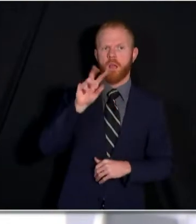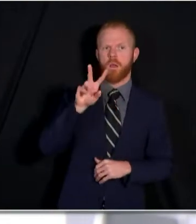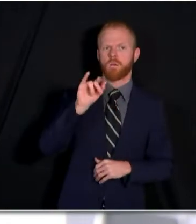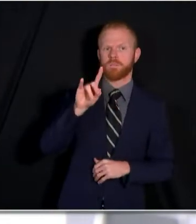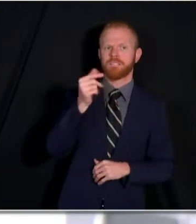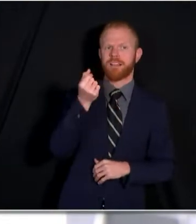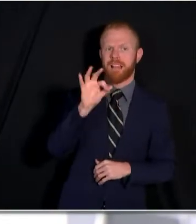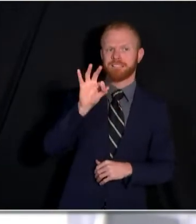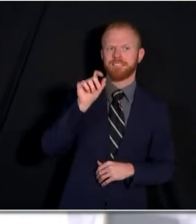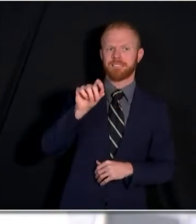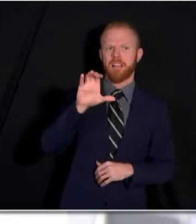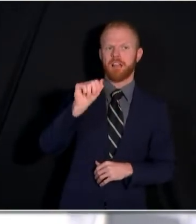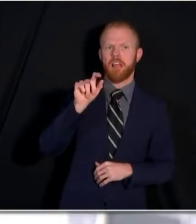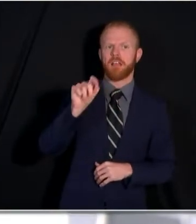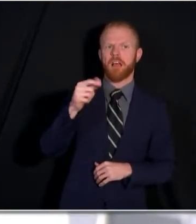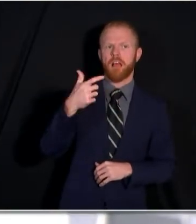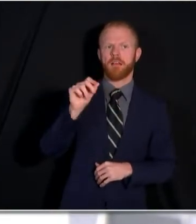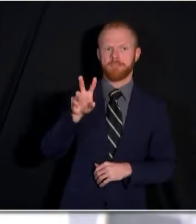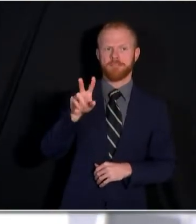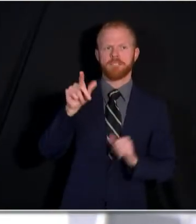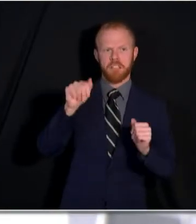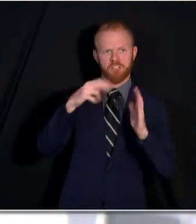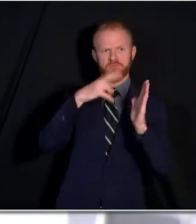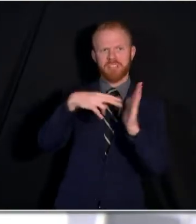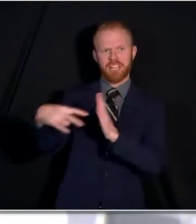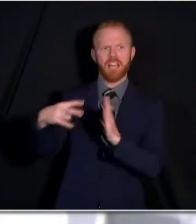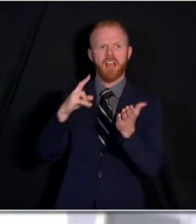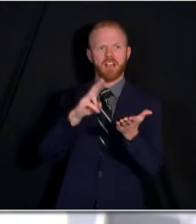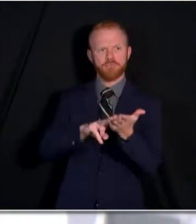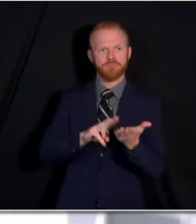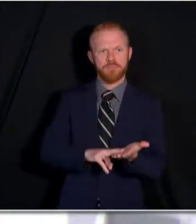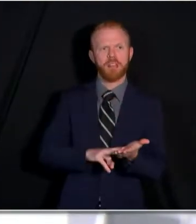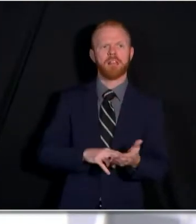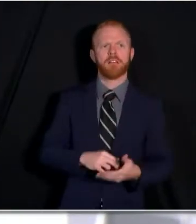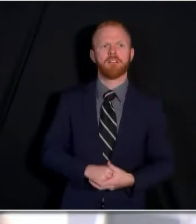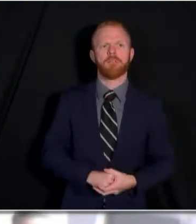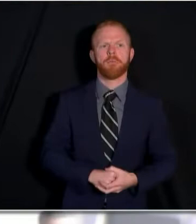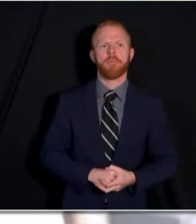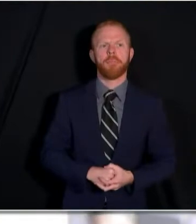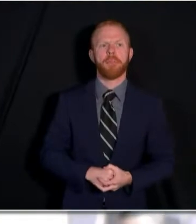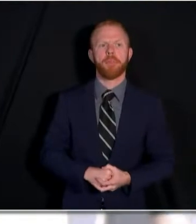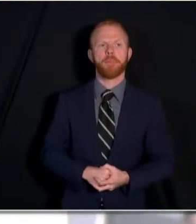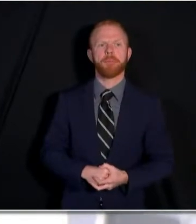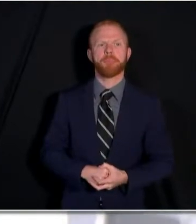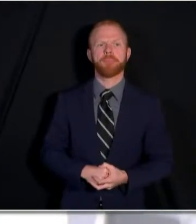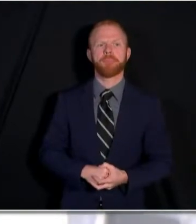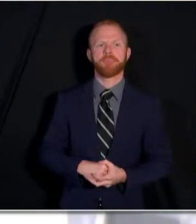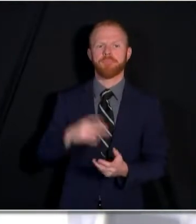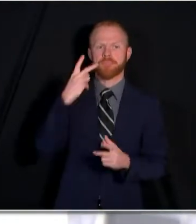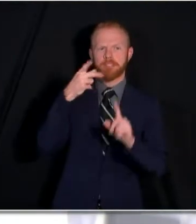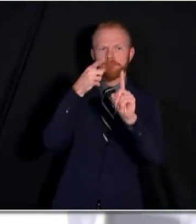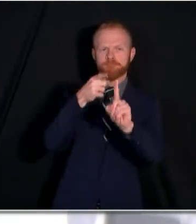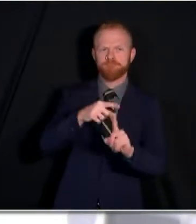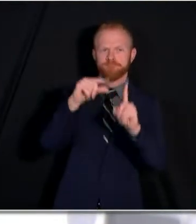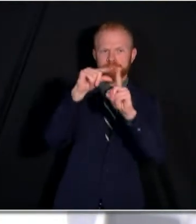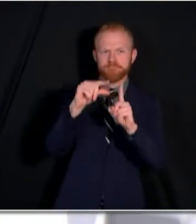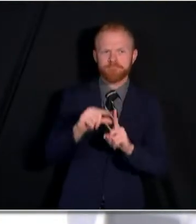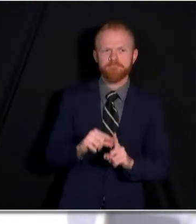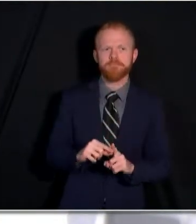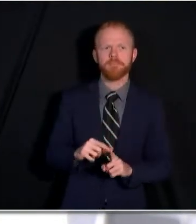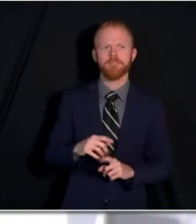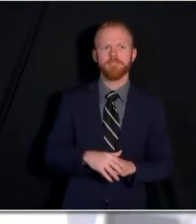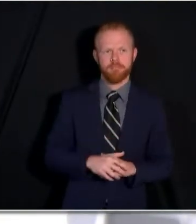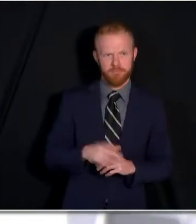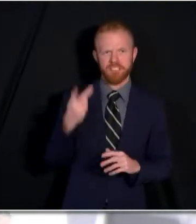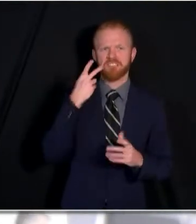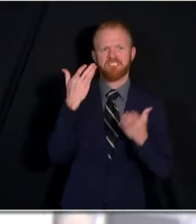covid19.ca.gov. You can read the contract. You can see the terms of the contract. Every contract related to COVID since the beginning of this pandemic is on that